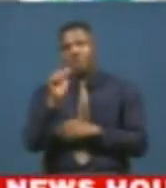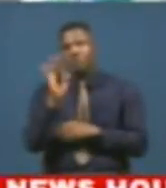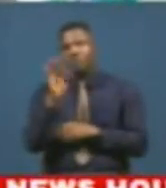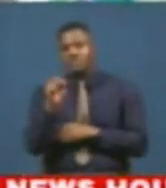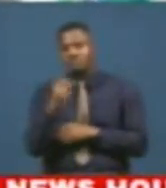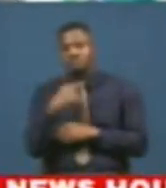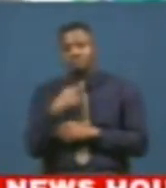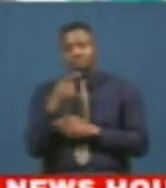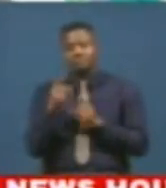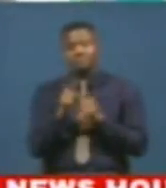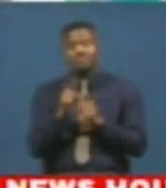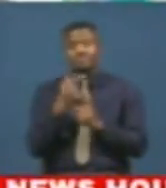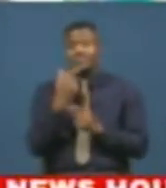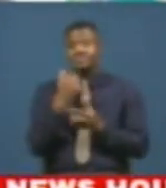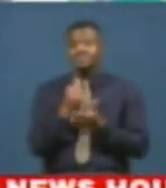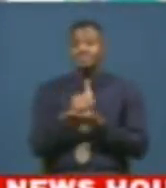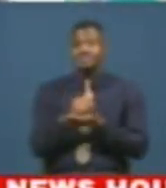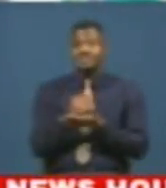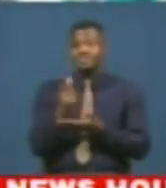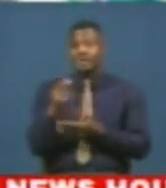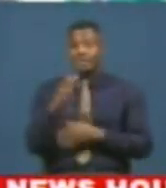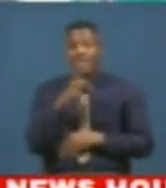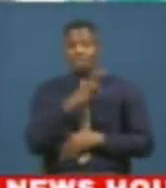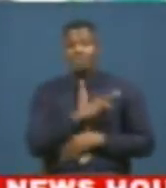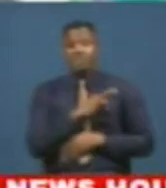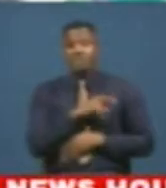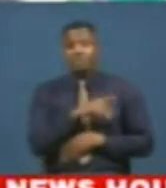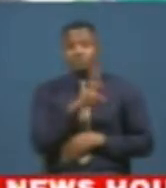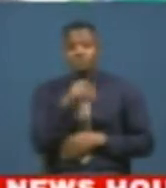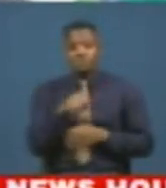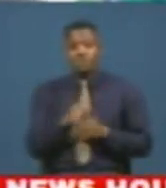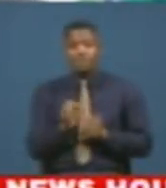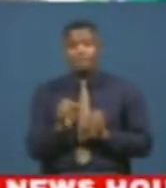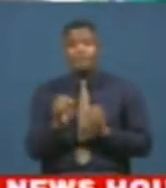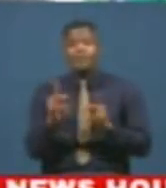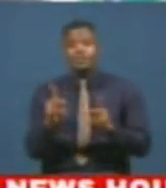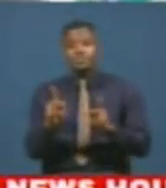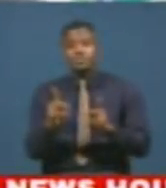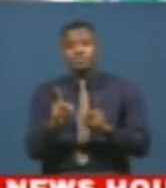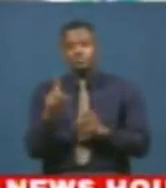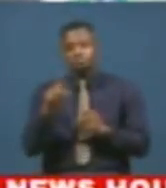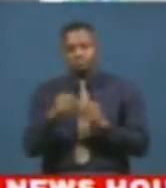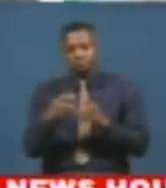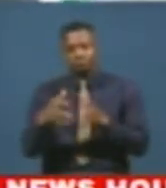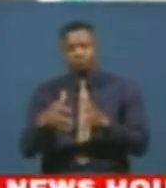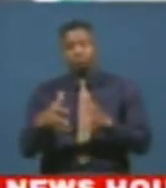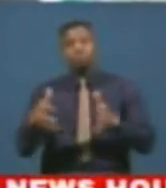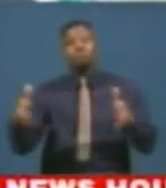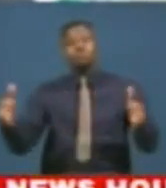taking advantage of the situation to also do some expansion